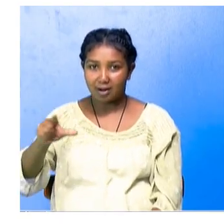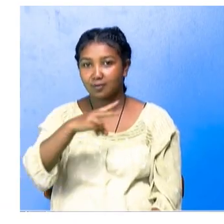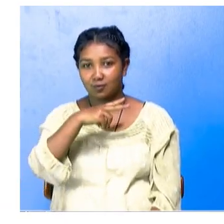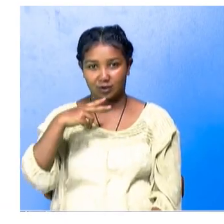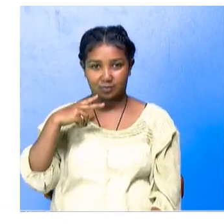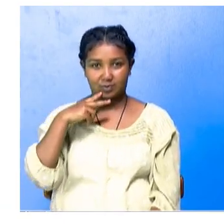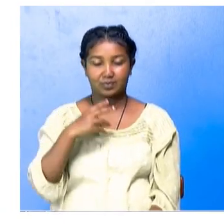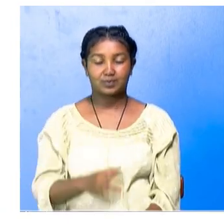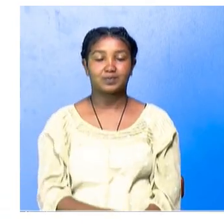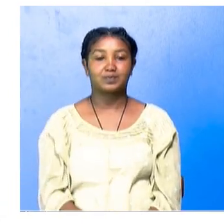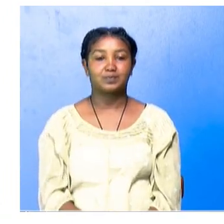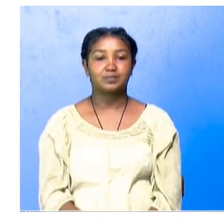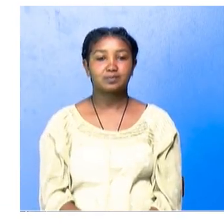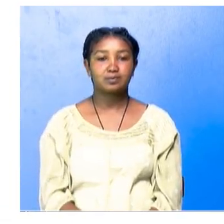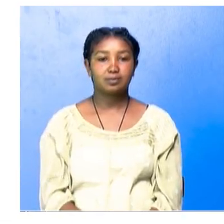verbs.